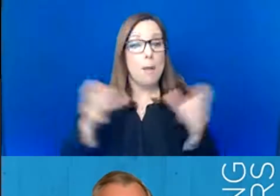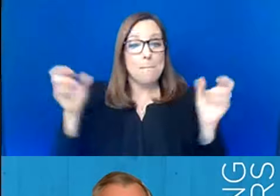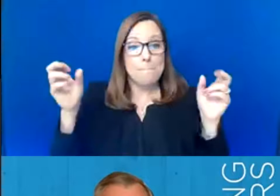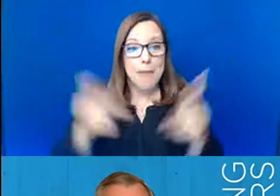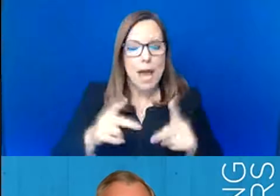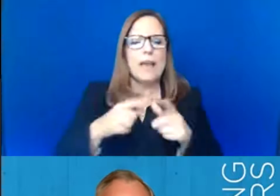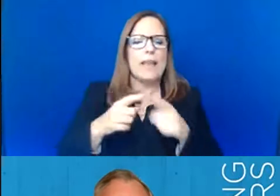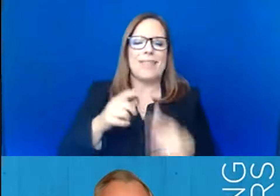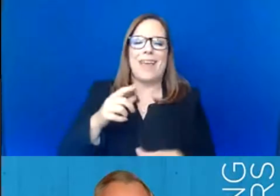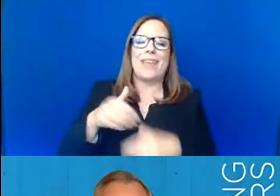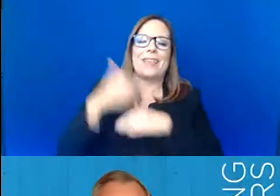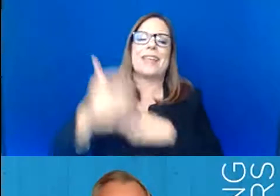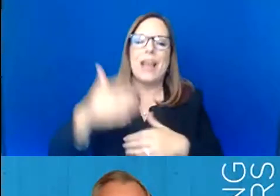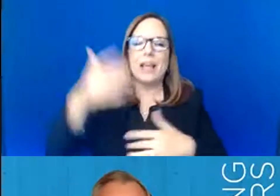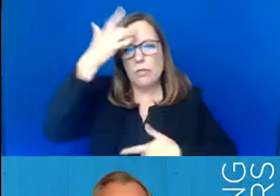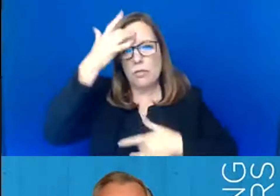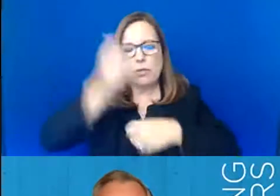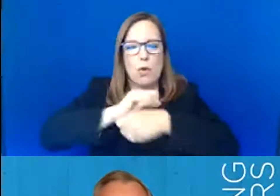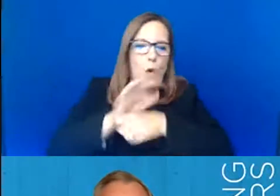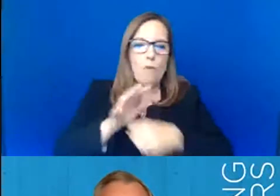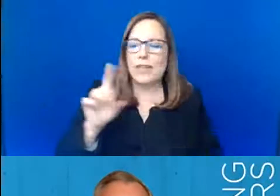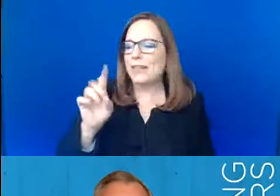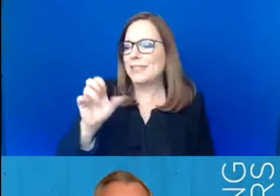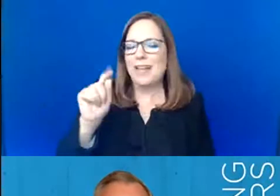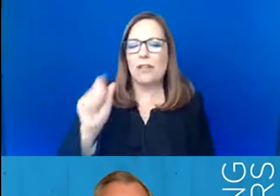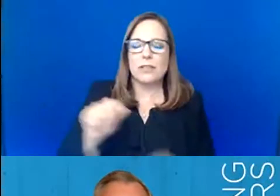So longer term, there does